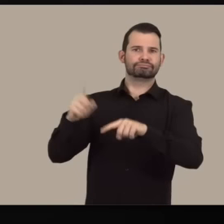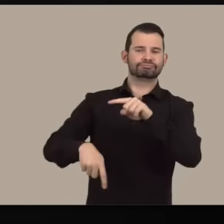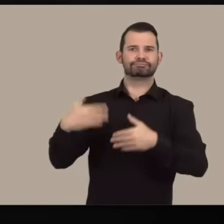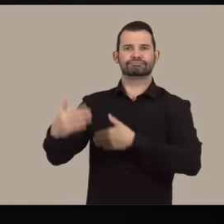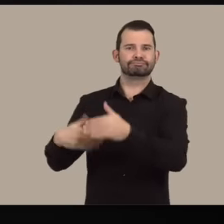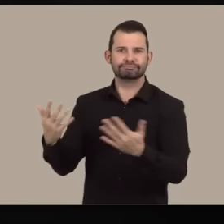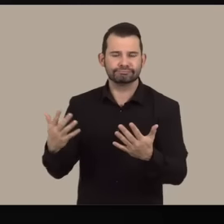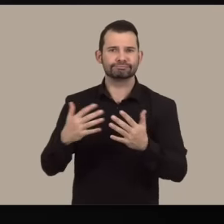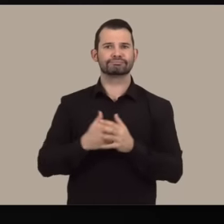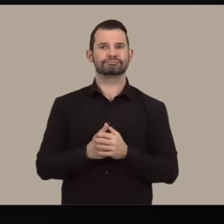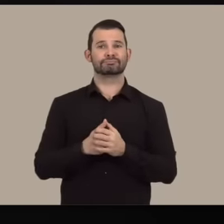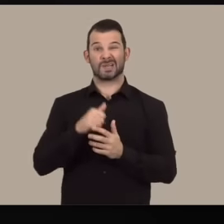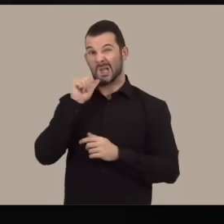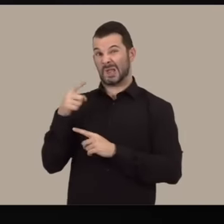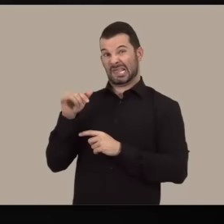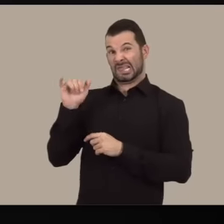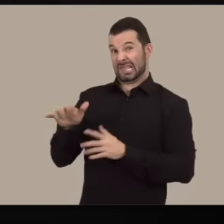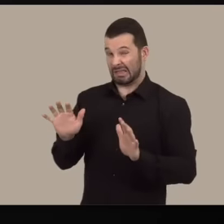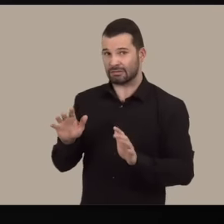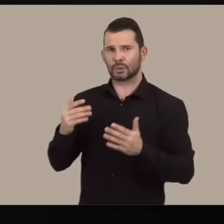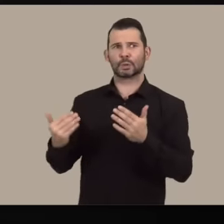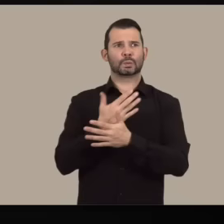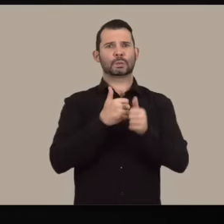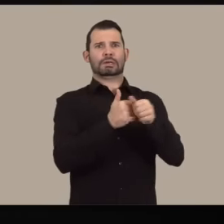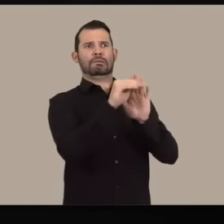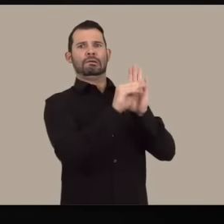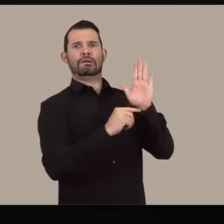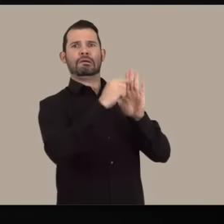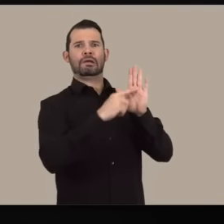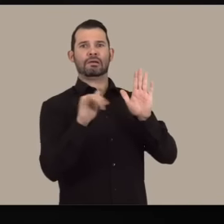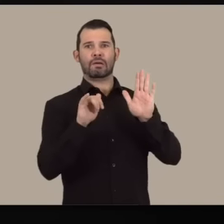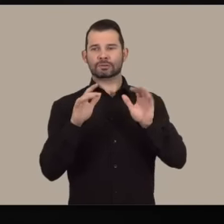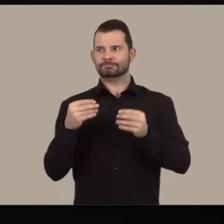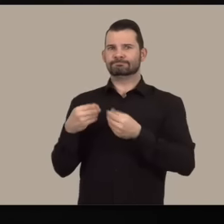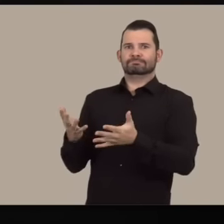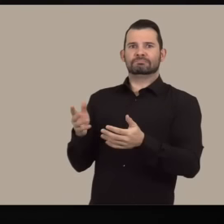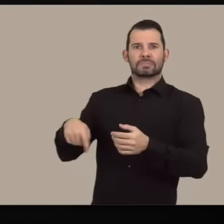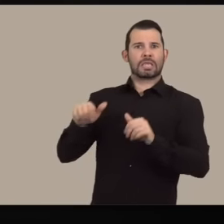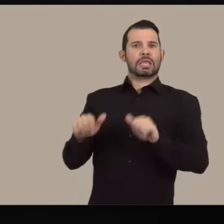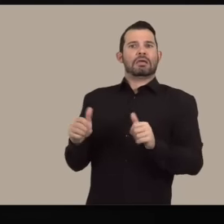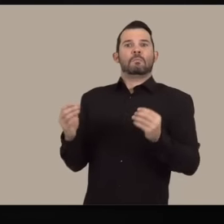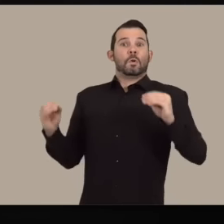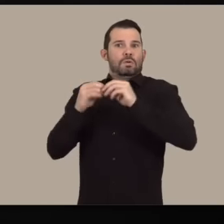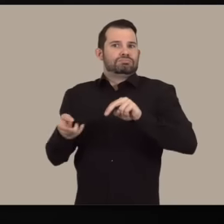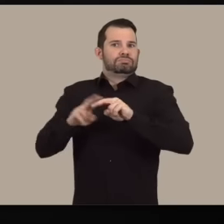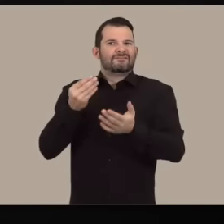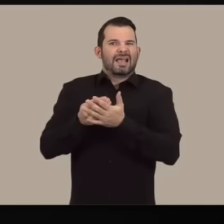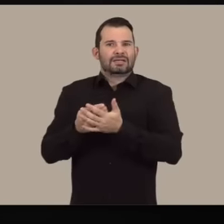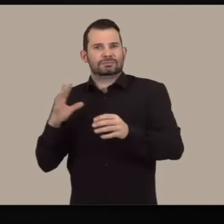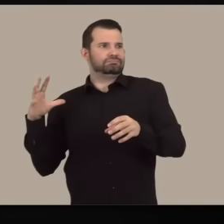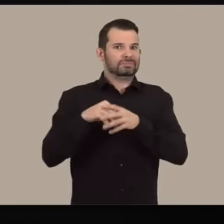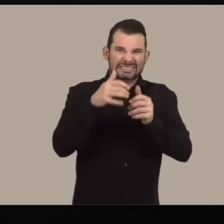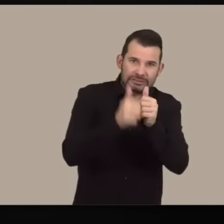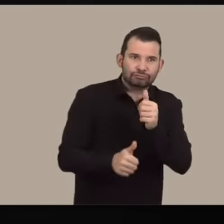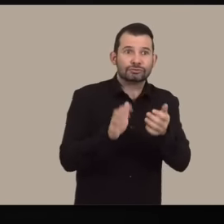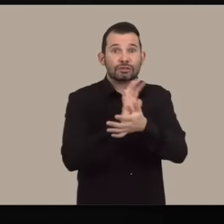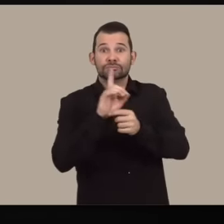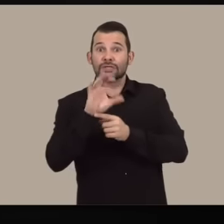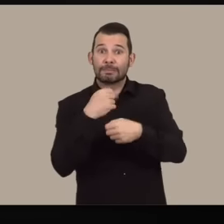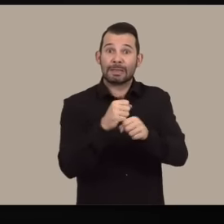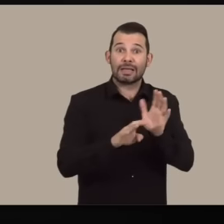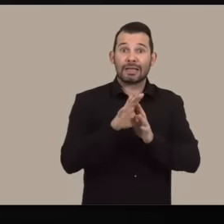many productions. Not only that, but new guidelines also allowed for greater financial participation